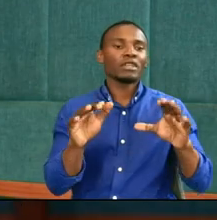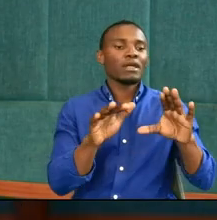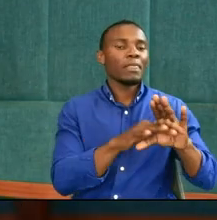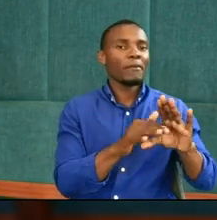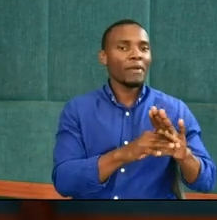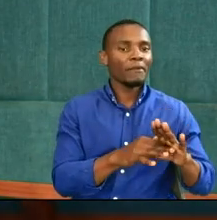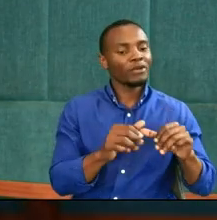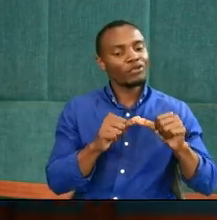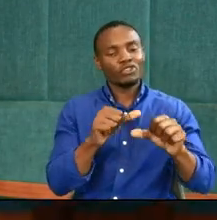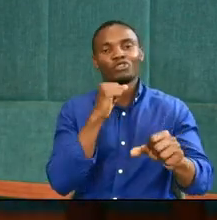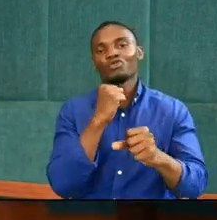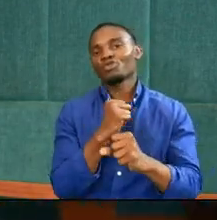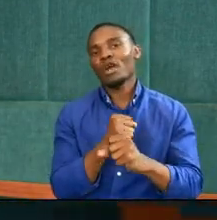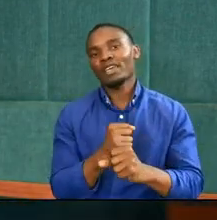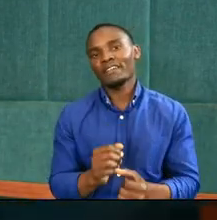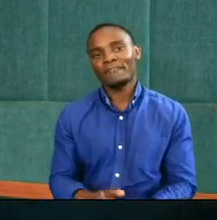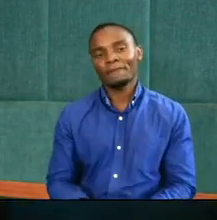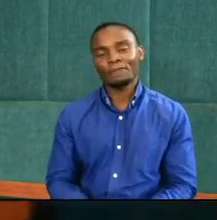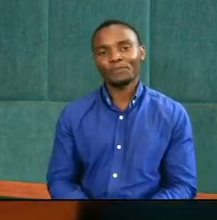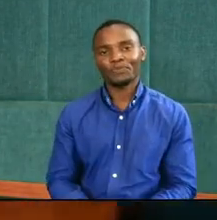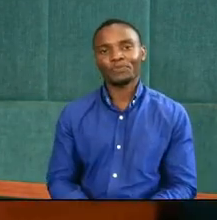somebody.